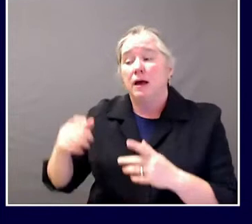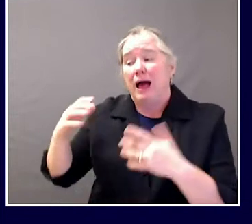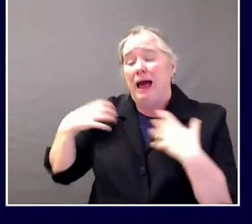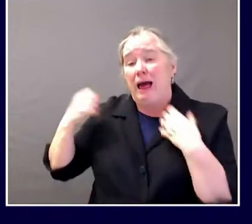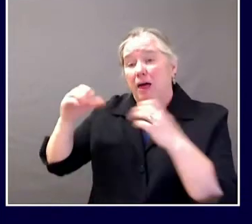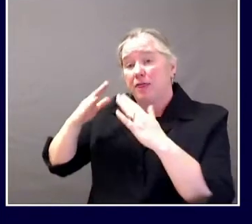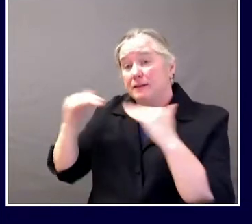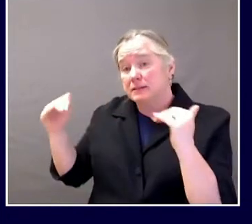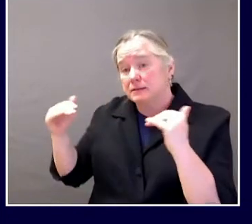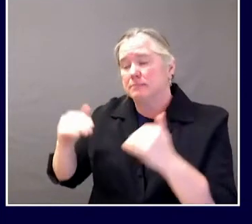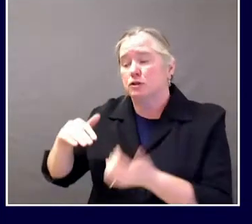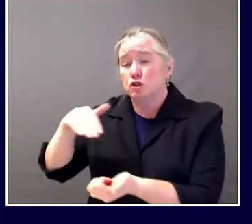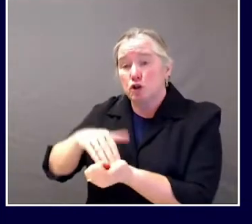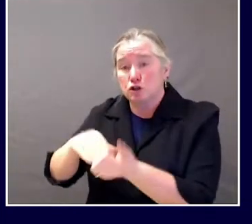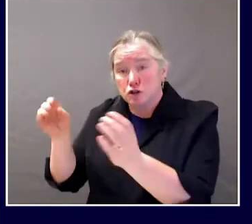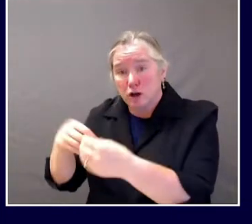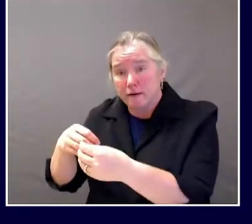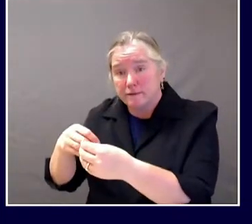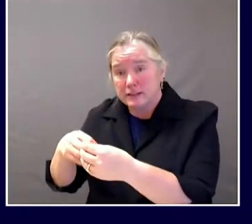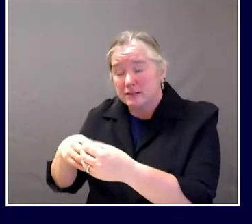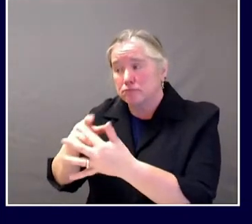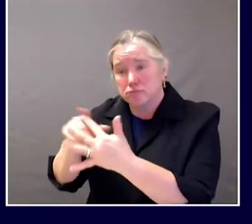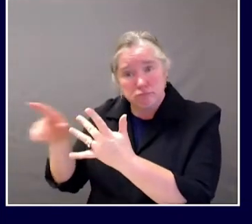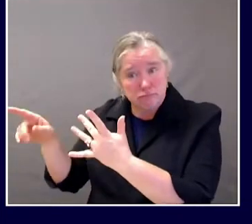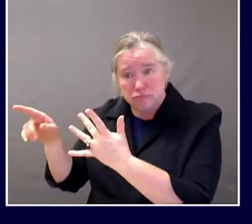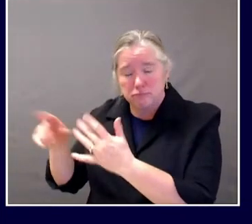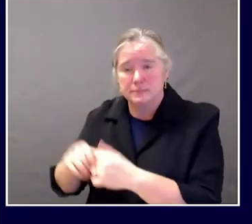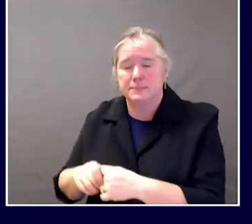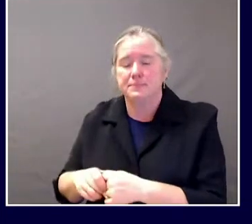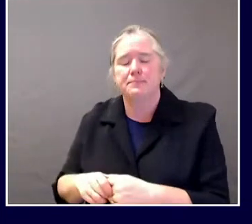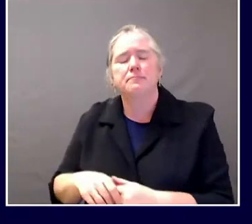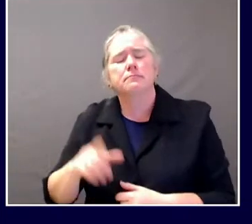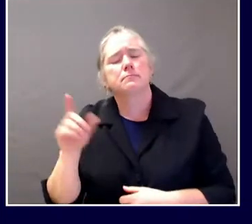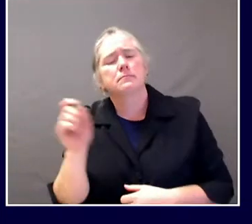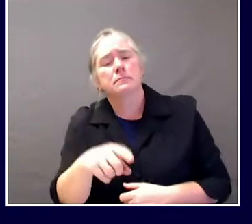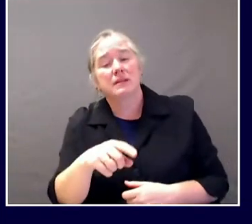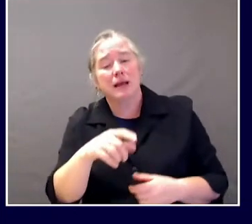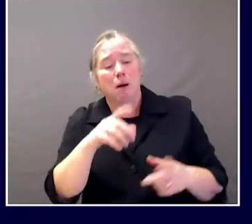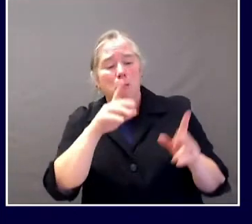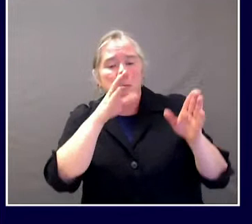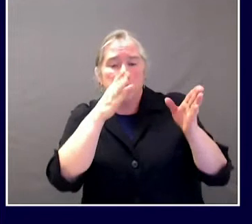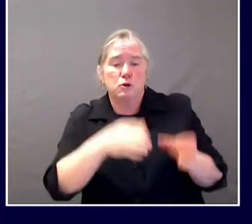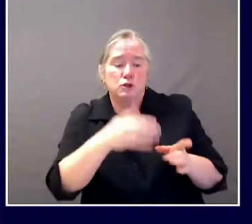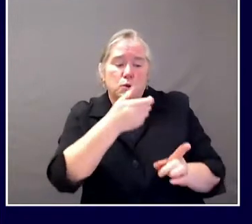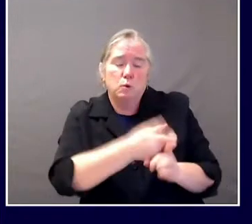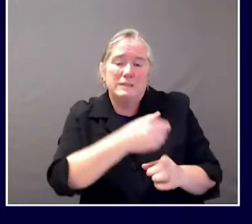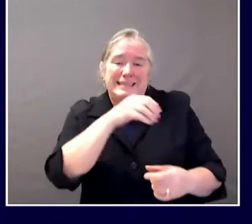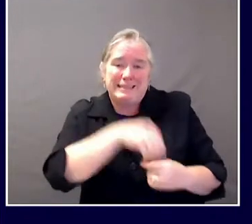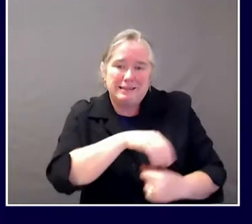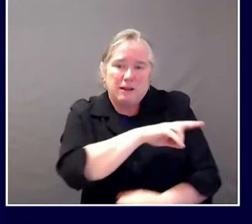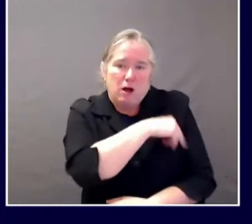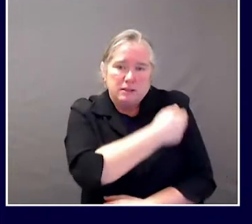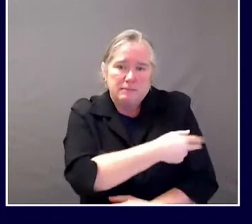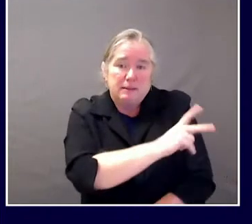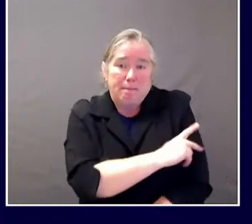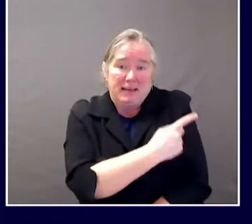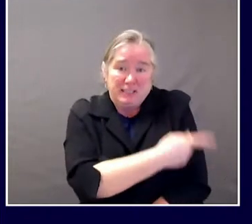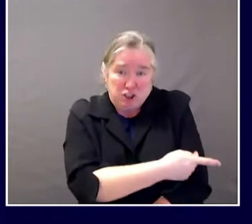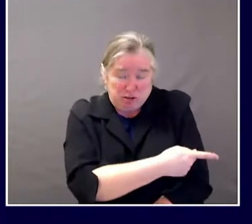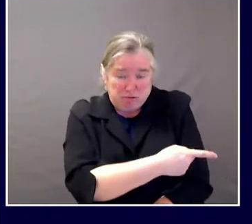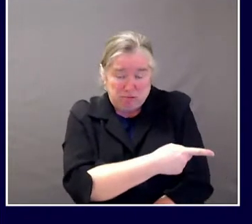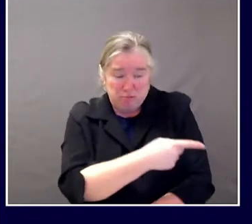of. What about COVID patients in the hospital? Are they being charged bill? Are they being billed?